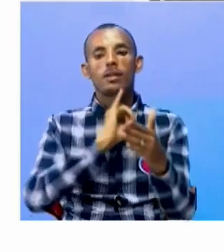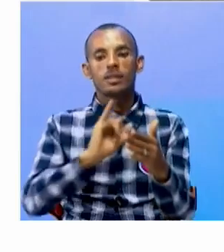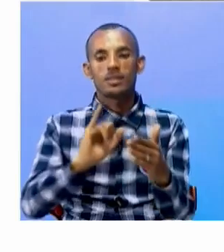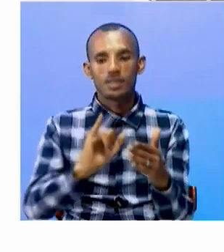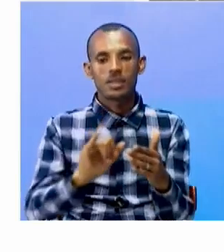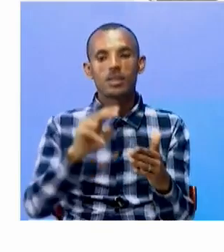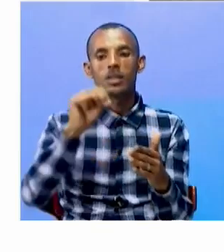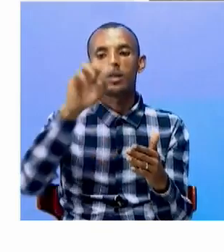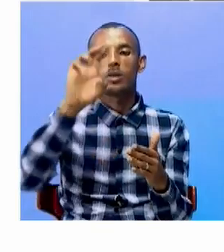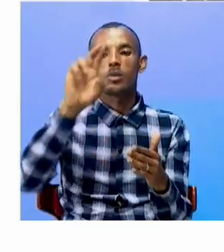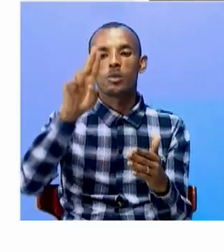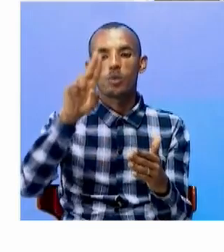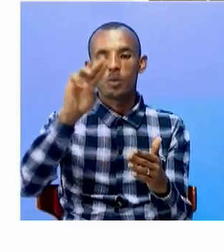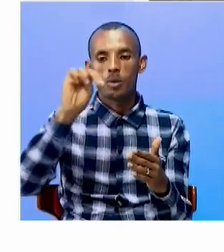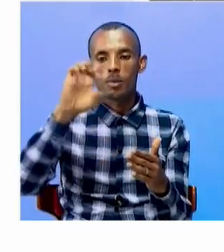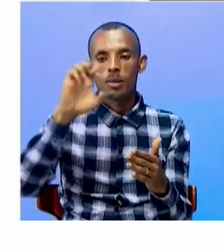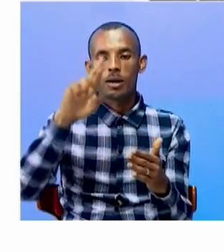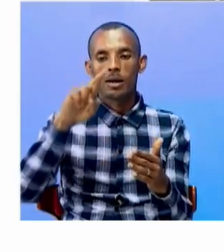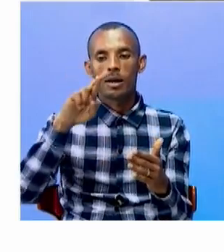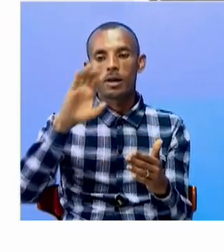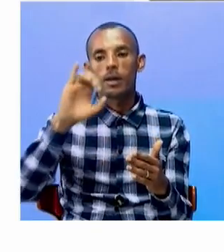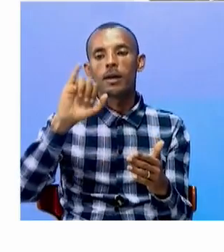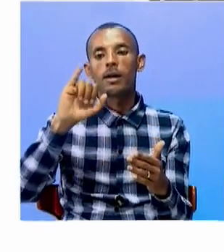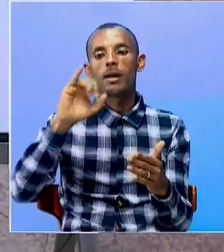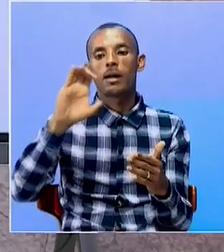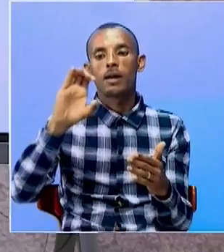numerical factor of negative x?